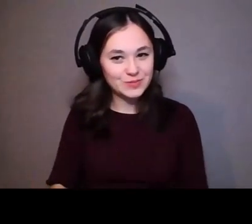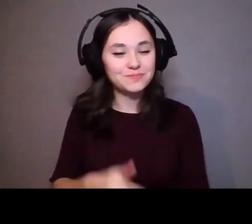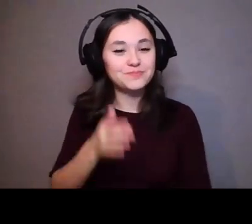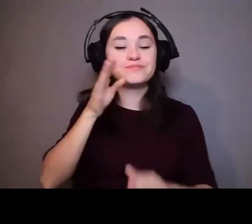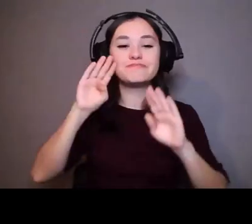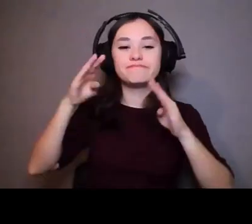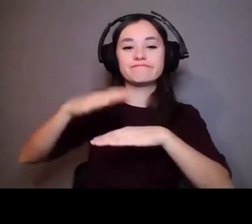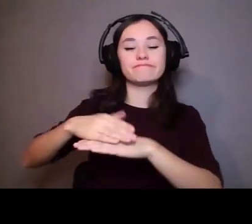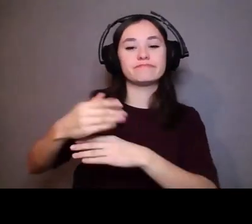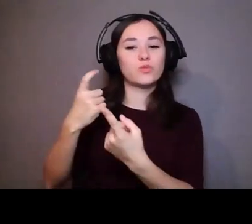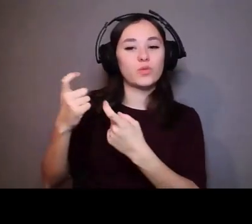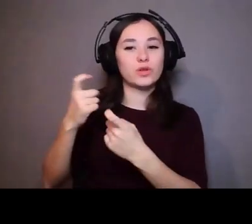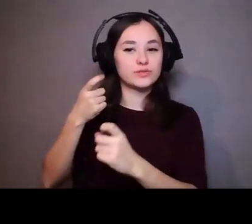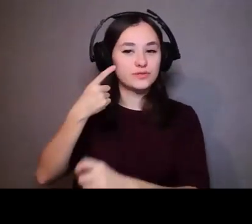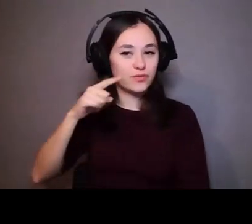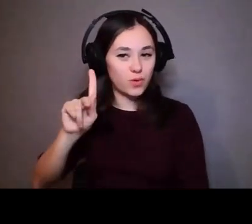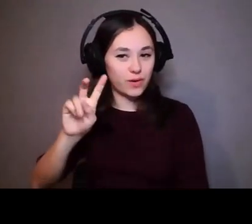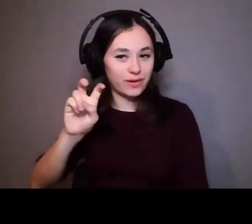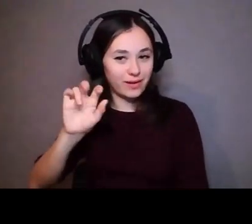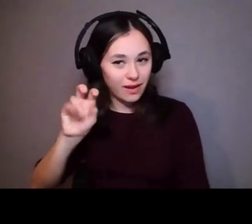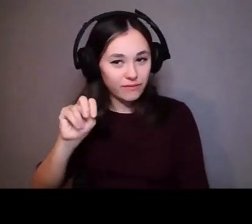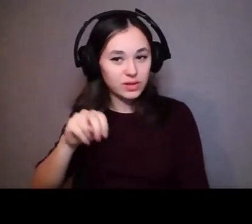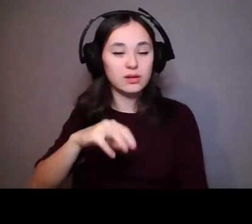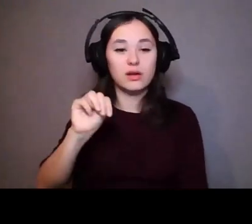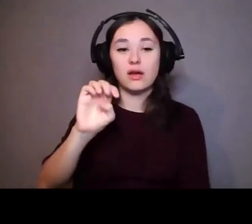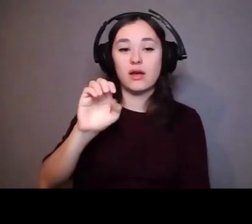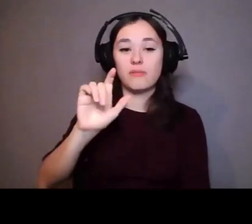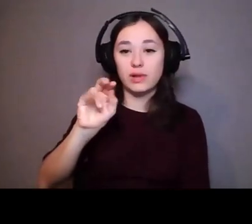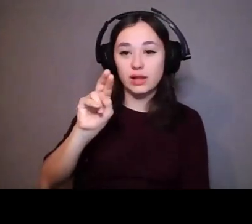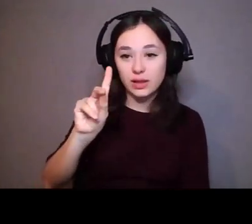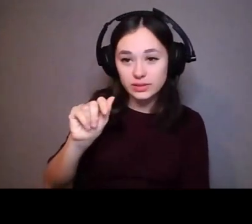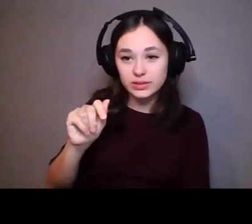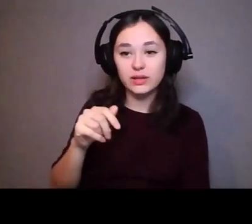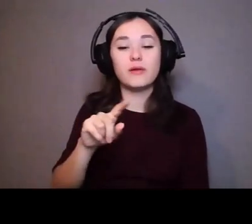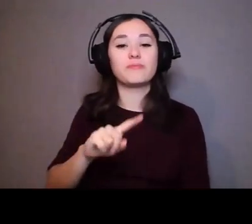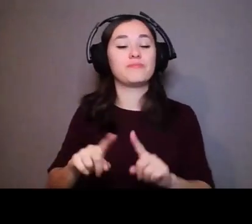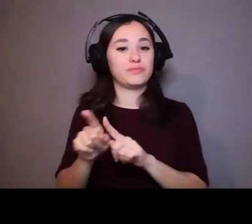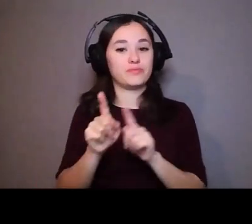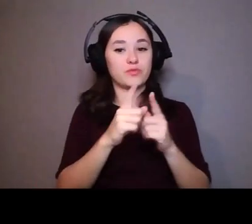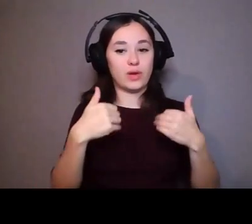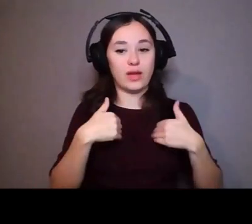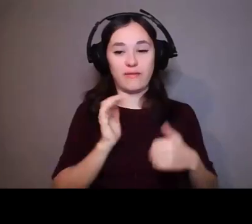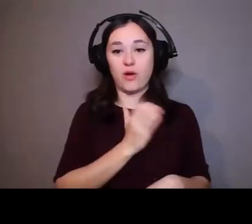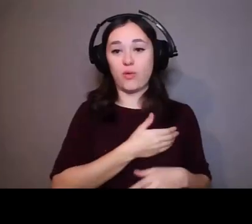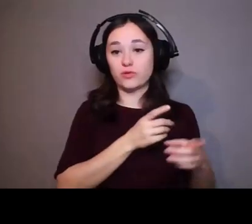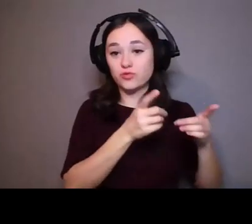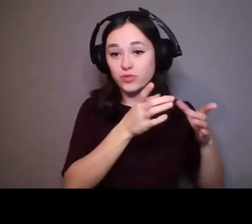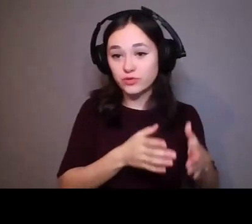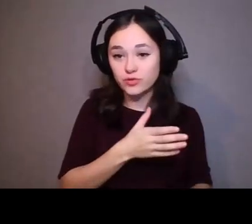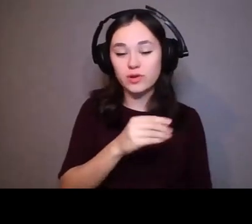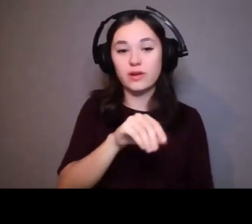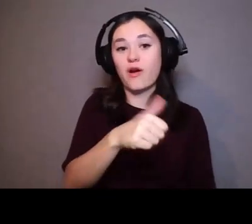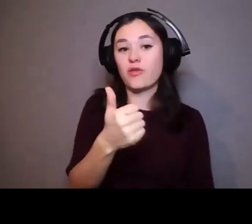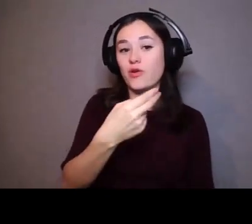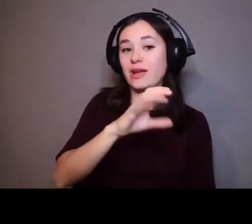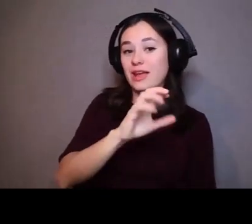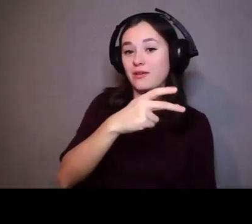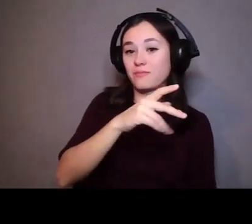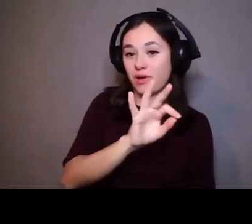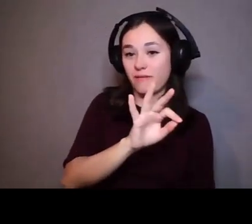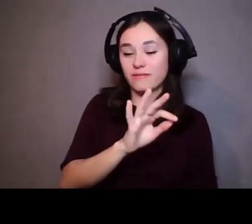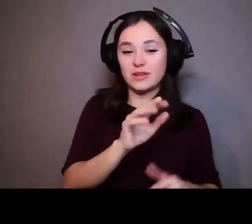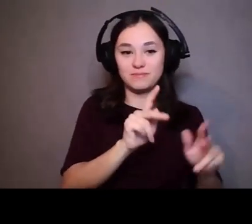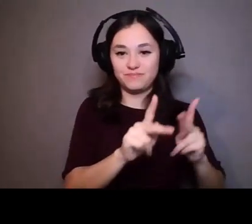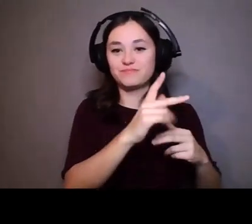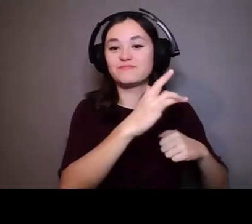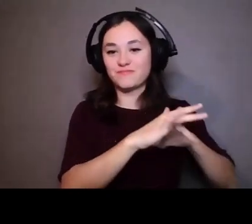Kevin and for Melinda, but we also have Director Binsteffer and other members of HICPUF here available. Kevin, I'm going to